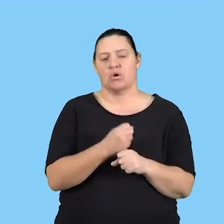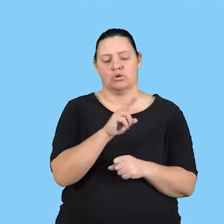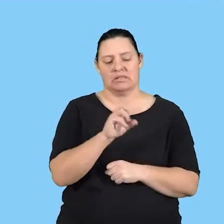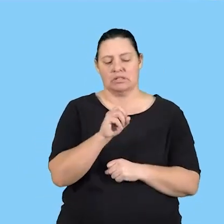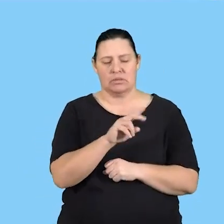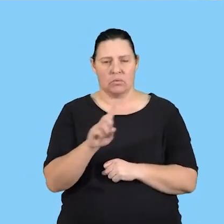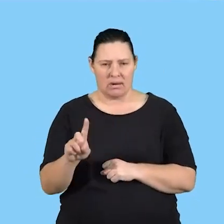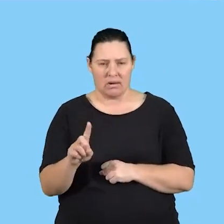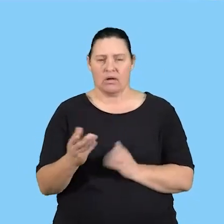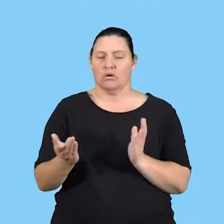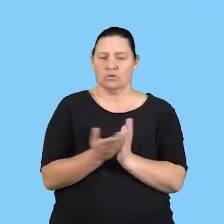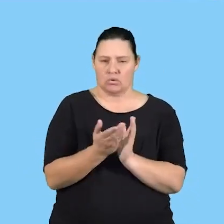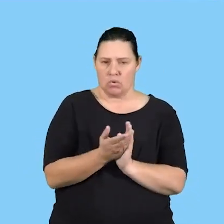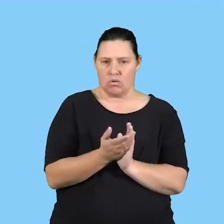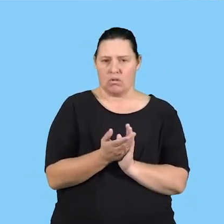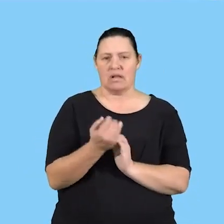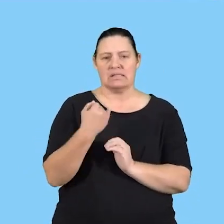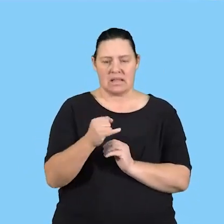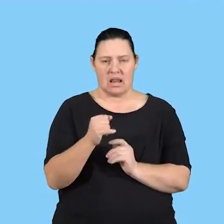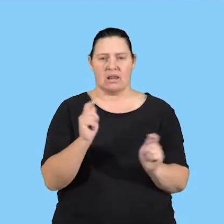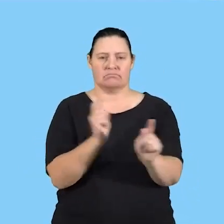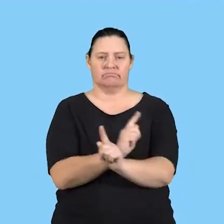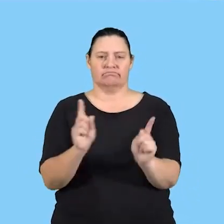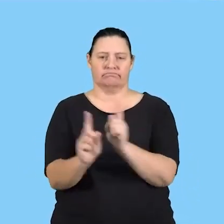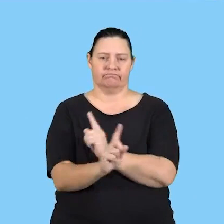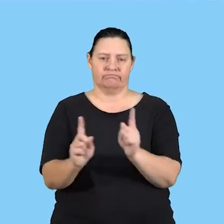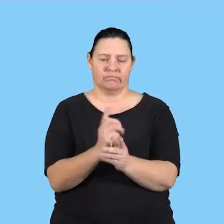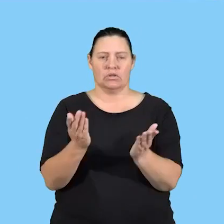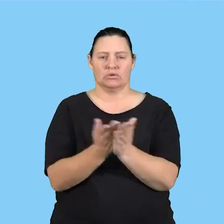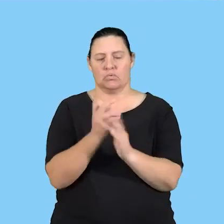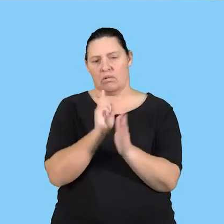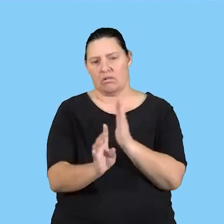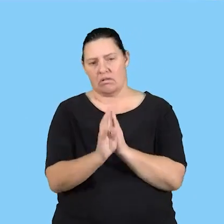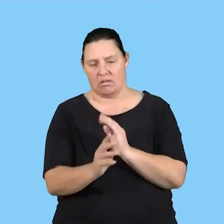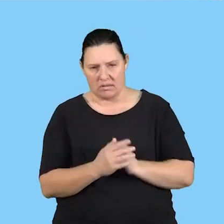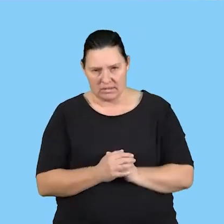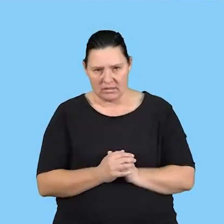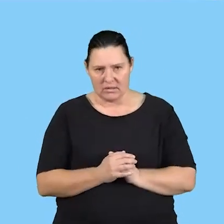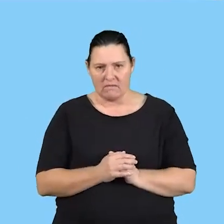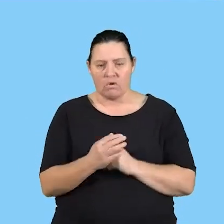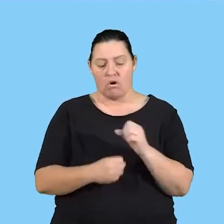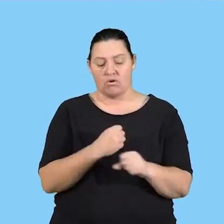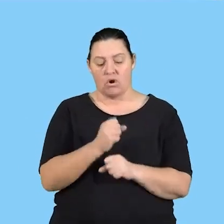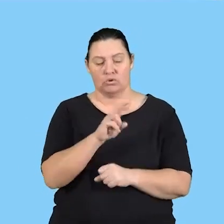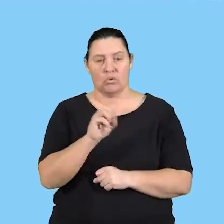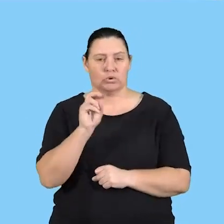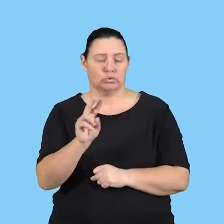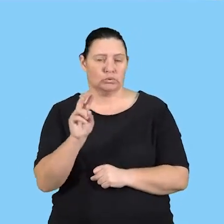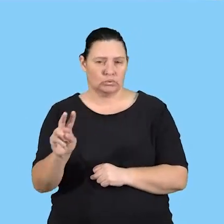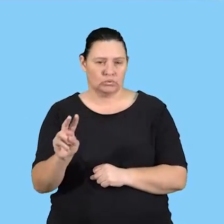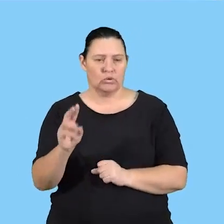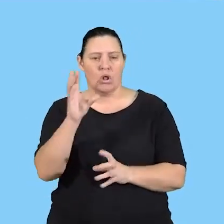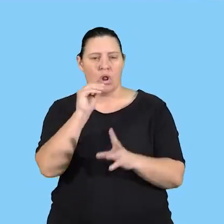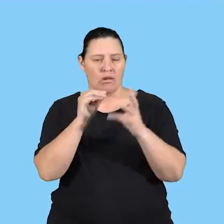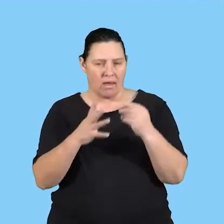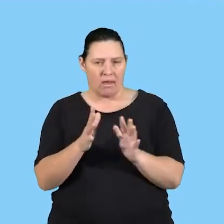whereby the schools were still rotating. So in year 2022, colleagues, the learners